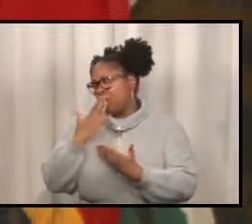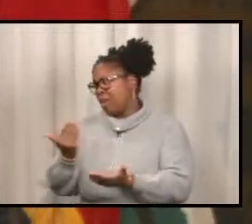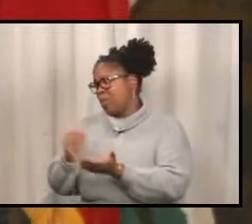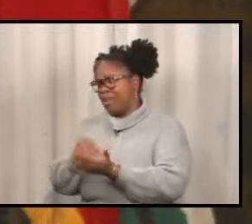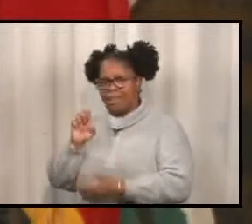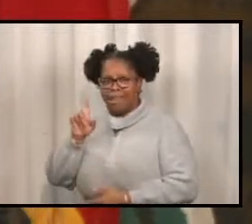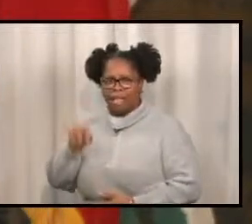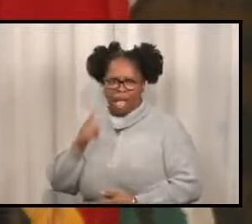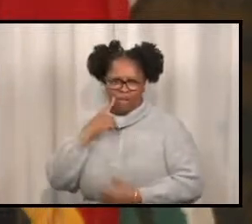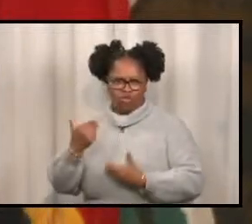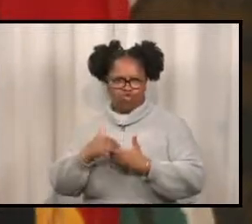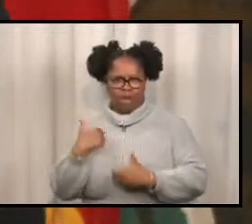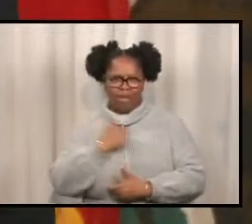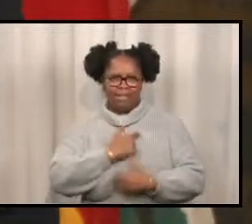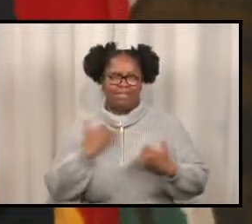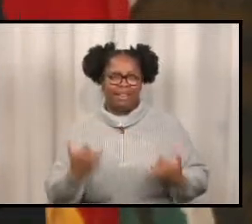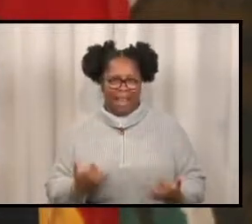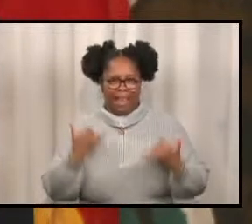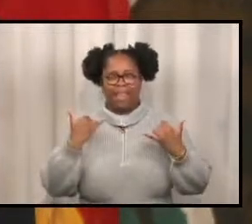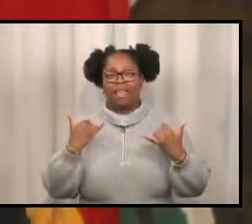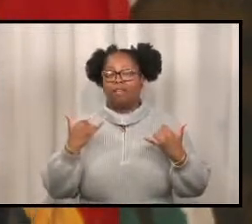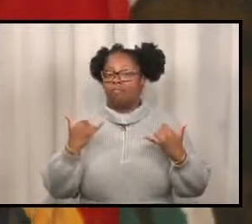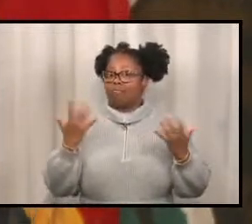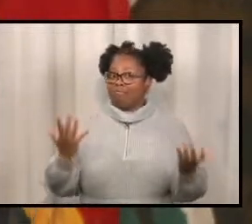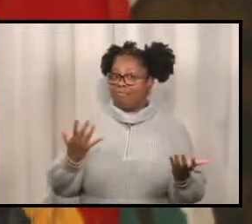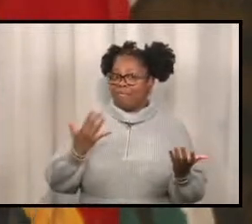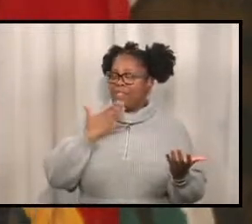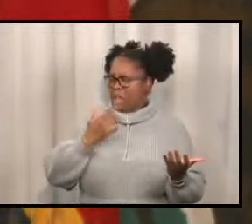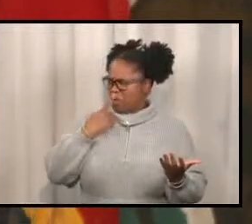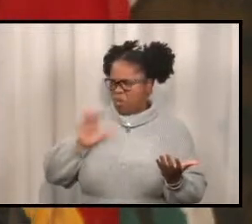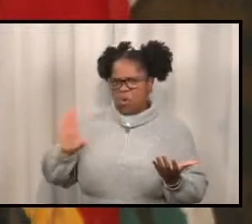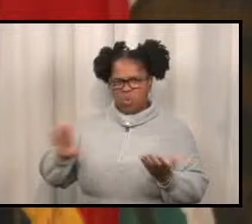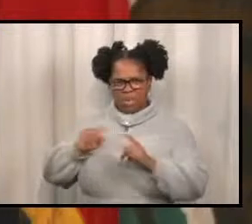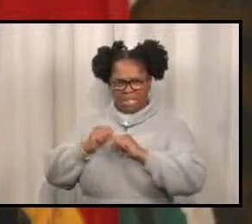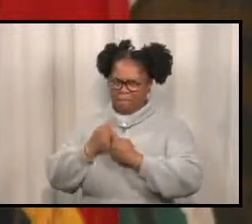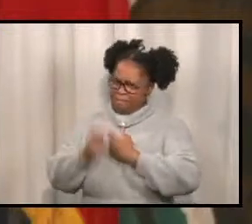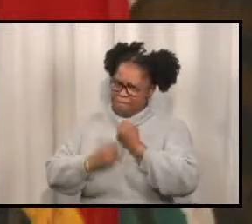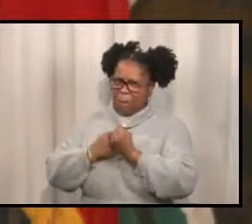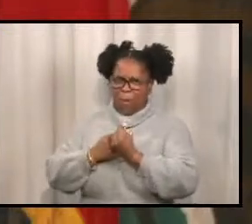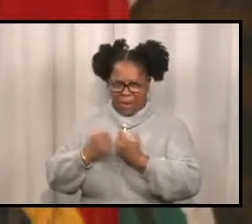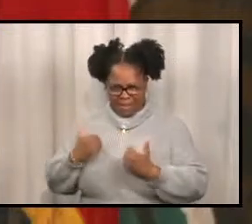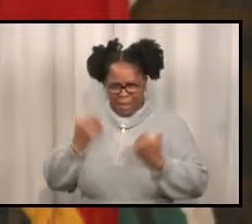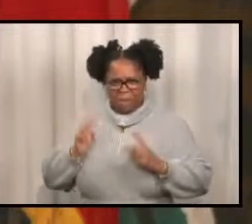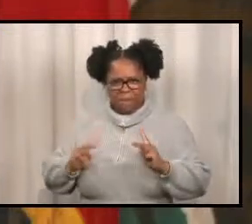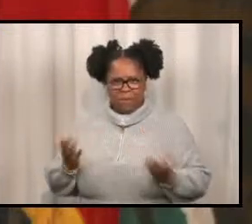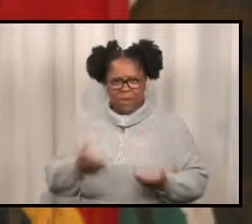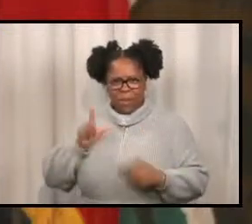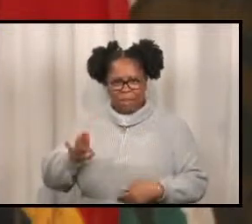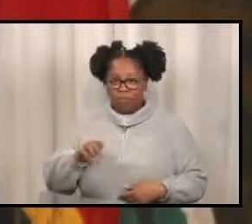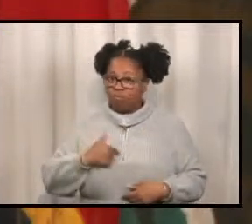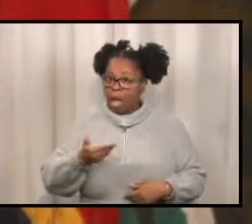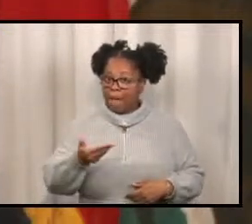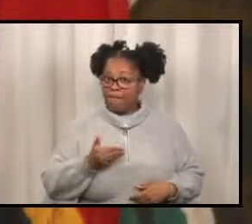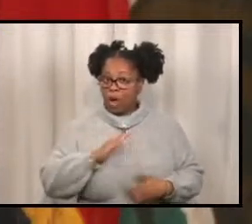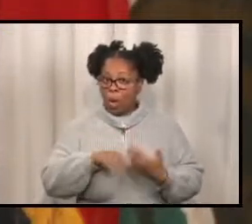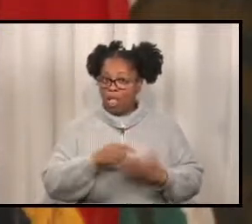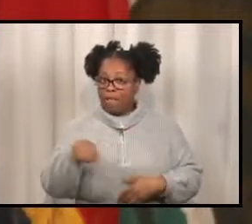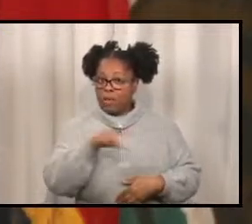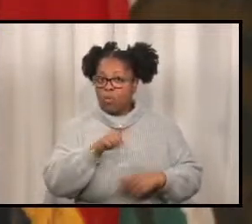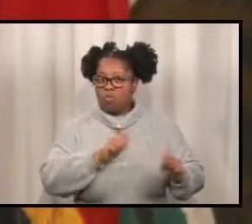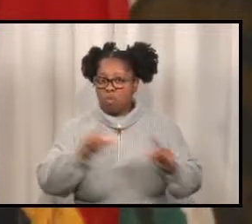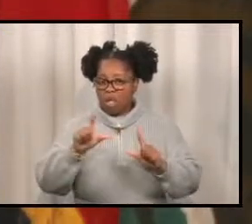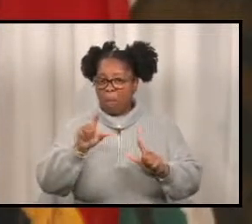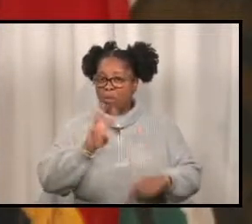Eli, for joining us today and for your team's support of our city's youth. And I invite you all to, again, visit the